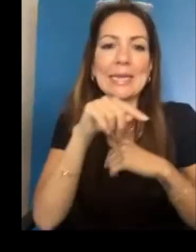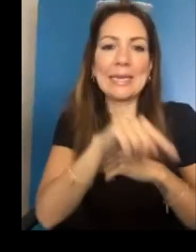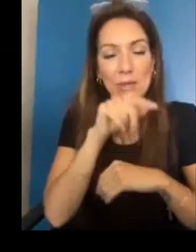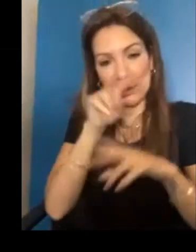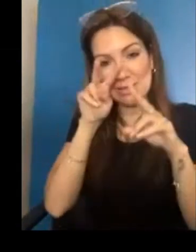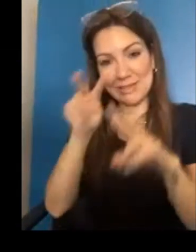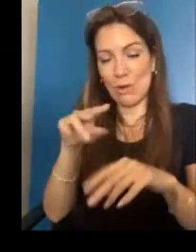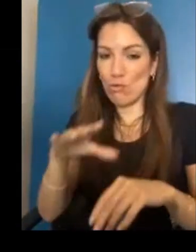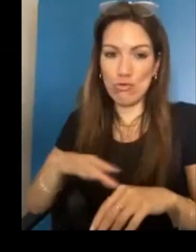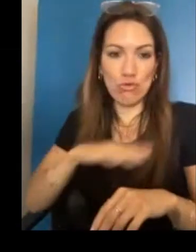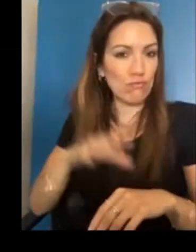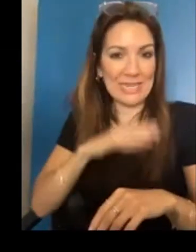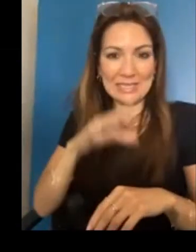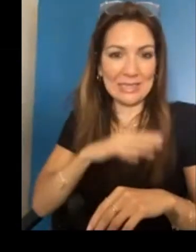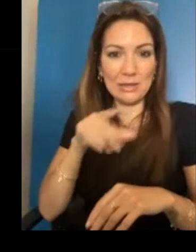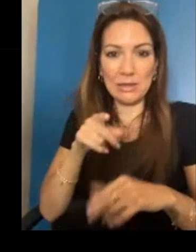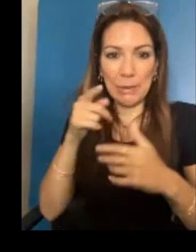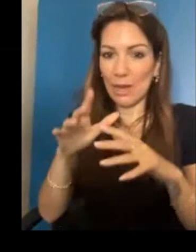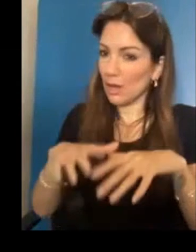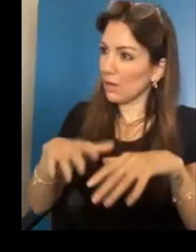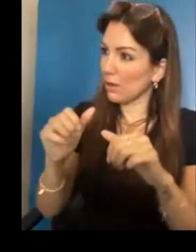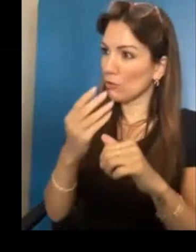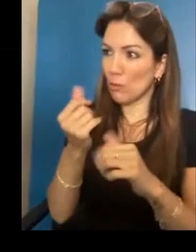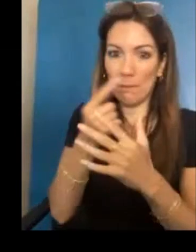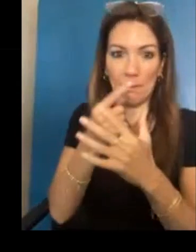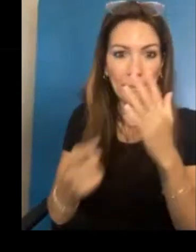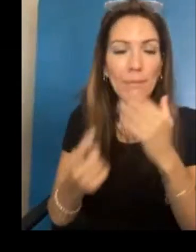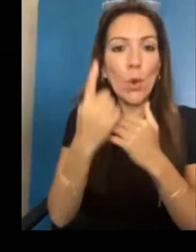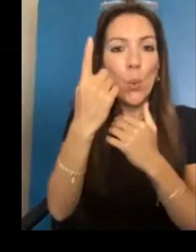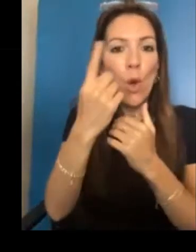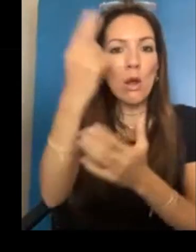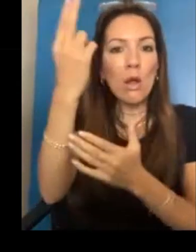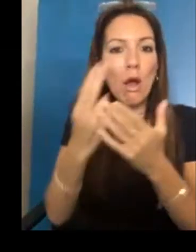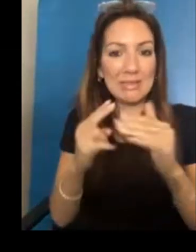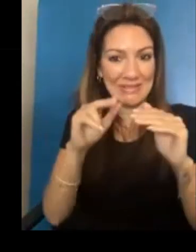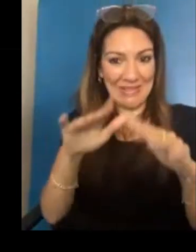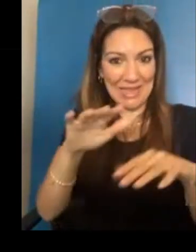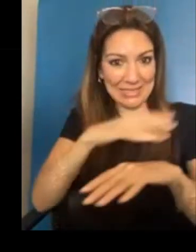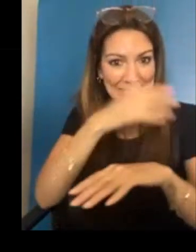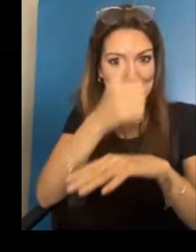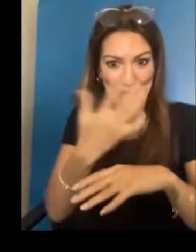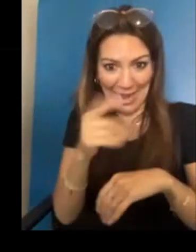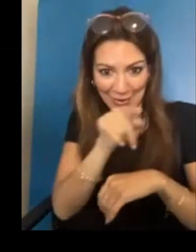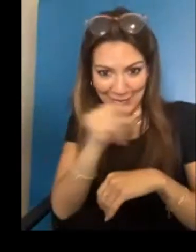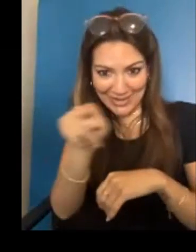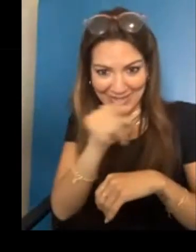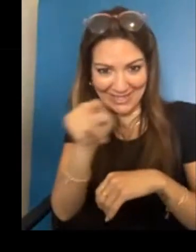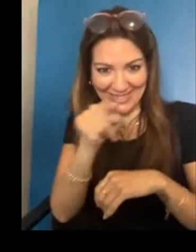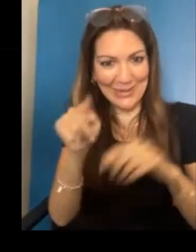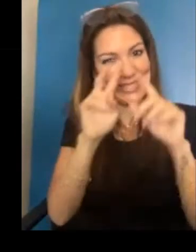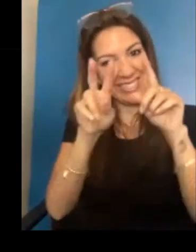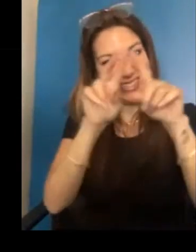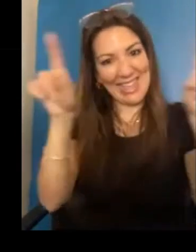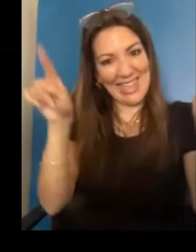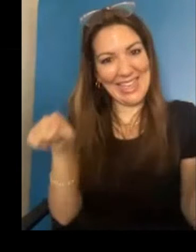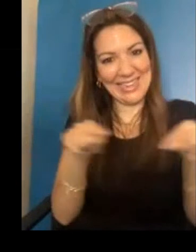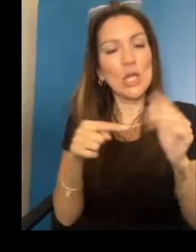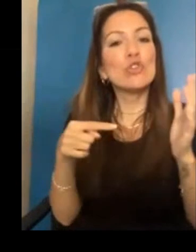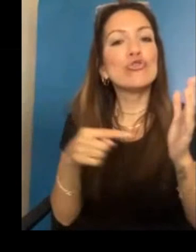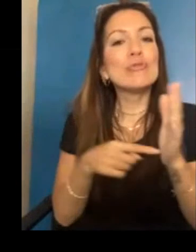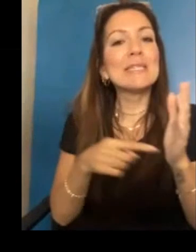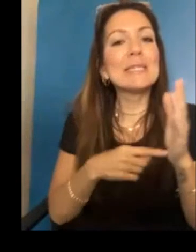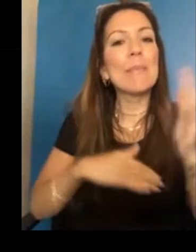see, that already kicked off some of these. In the top right, there's one of the artists installing an artwork in what I think is in the Trinity